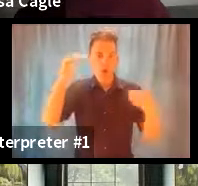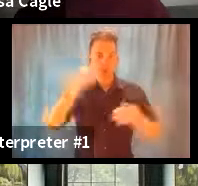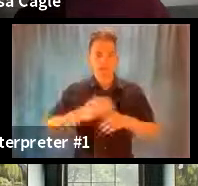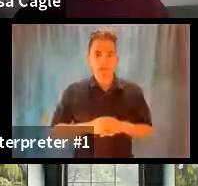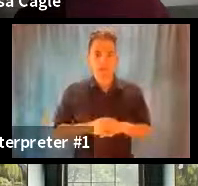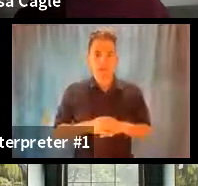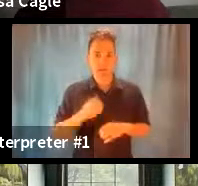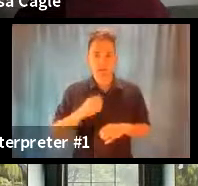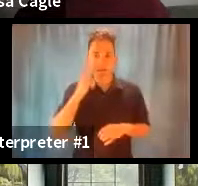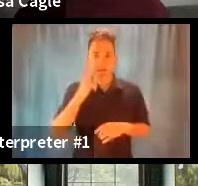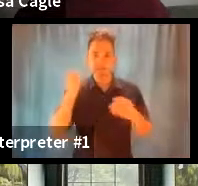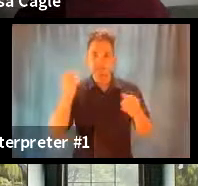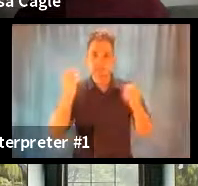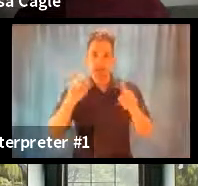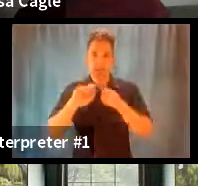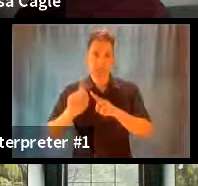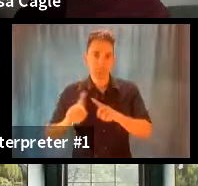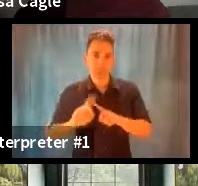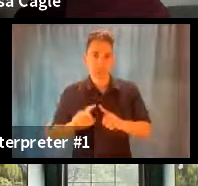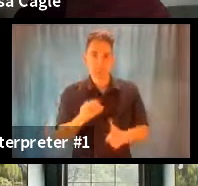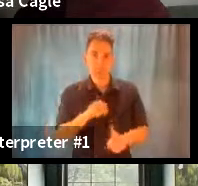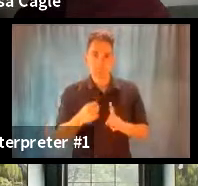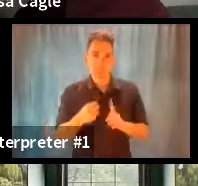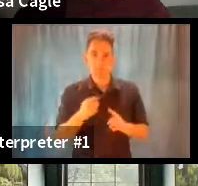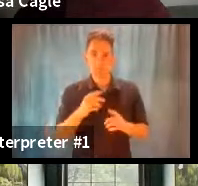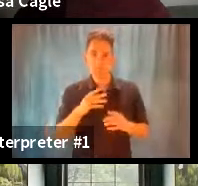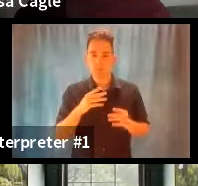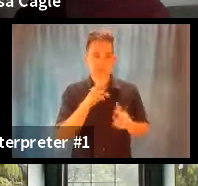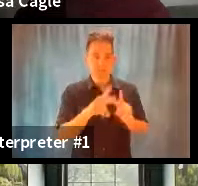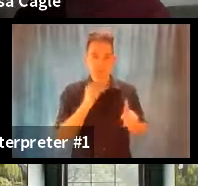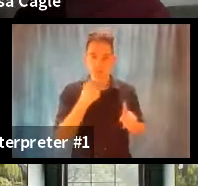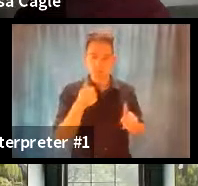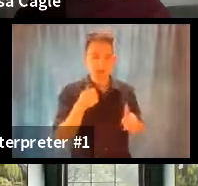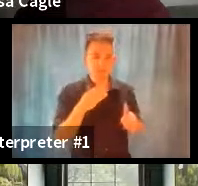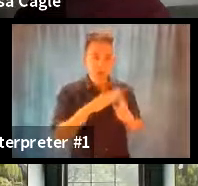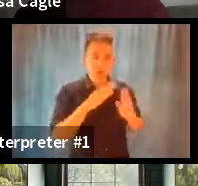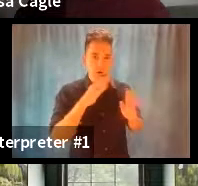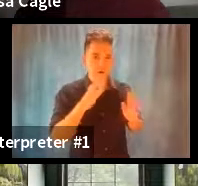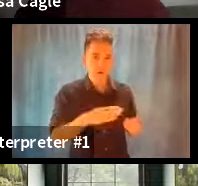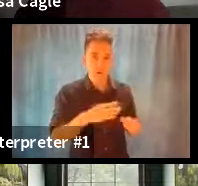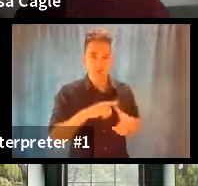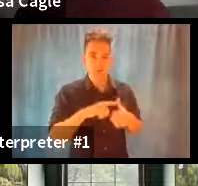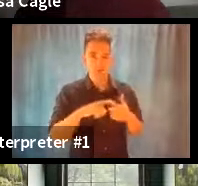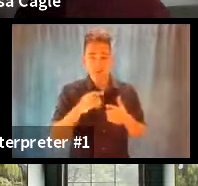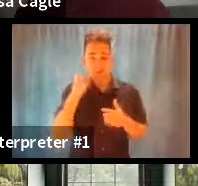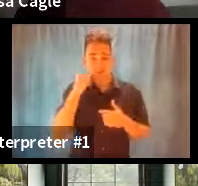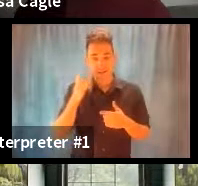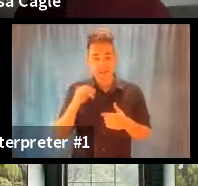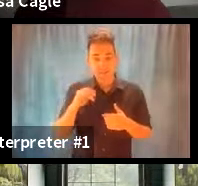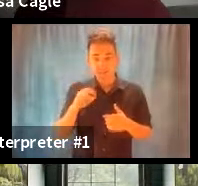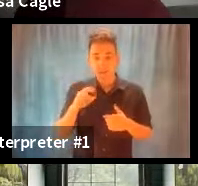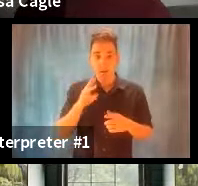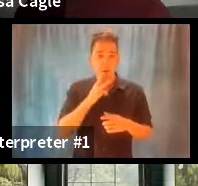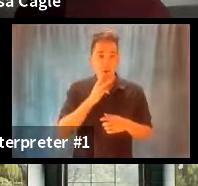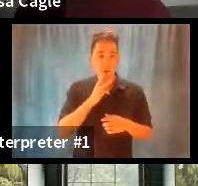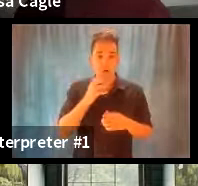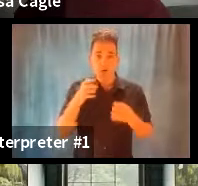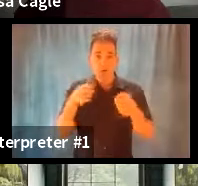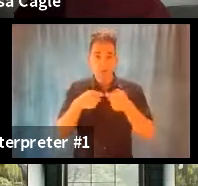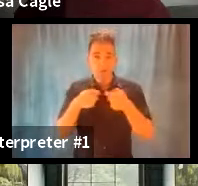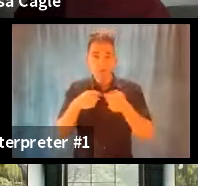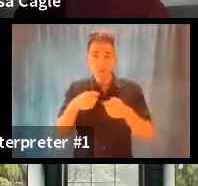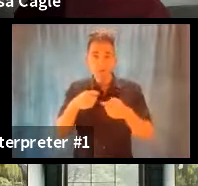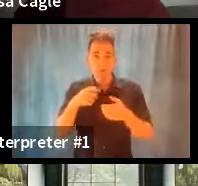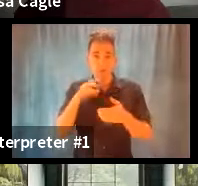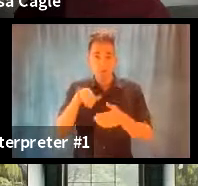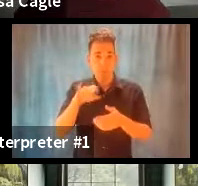of situations, the homelessness, the non-able to be, pay your utility bills when it's 90 degrees outside and Mama the Julia,